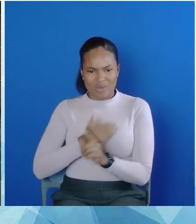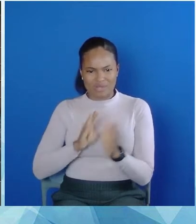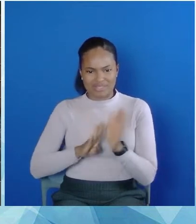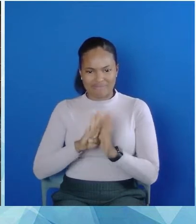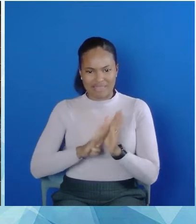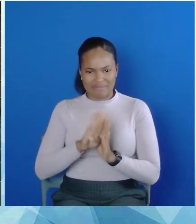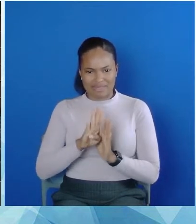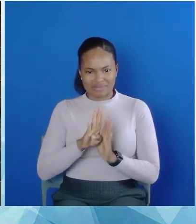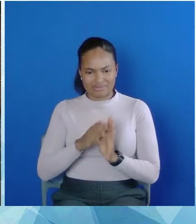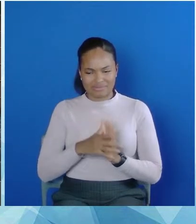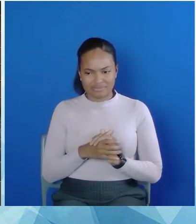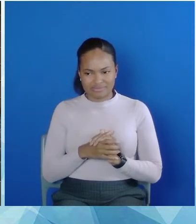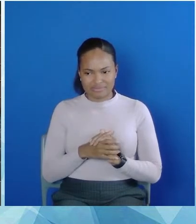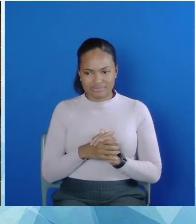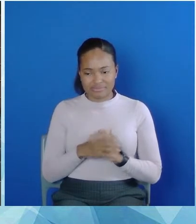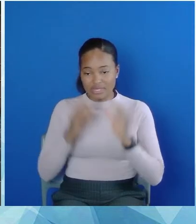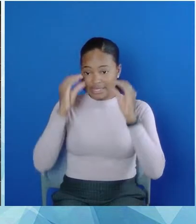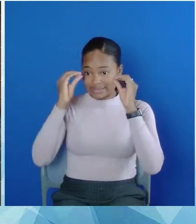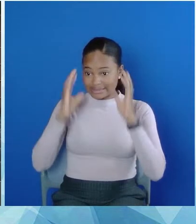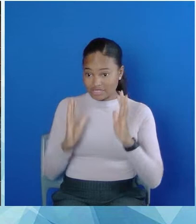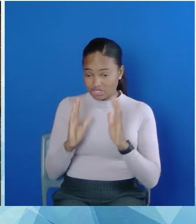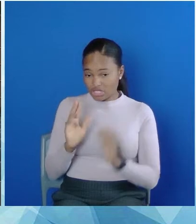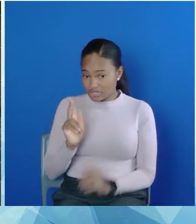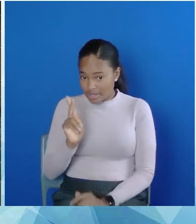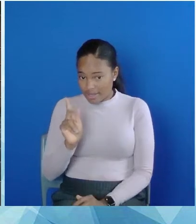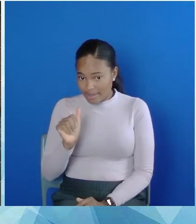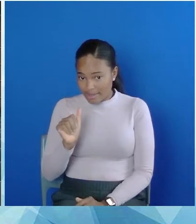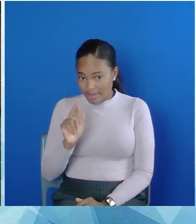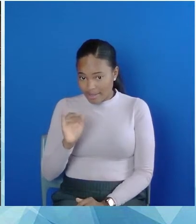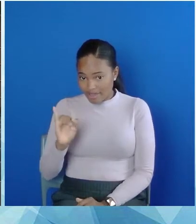Teachers, Carrie Gamar specifically,